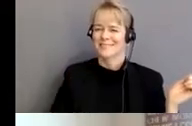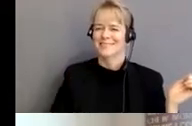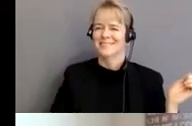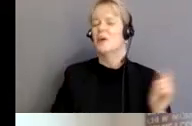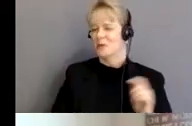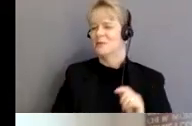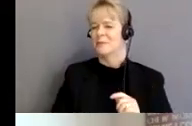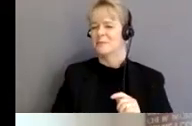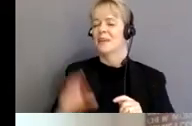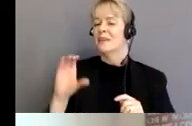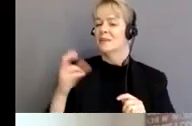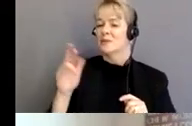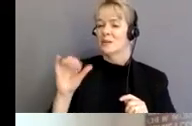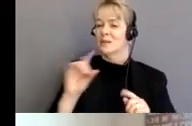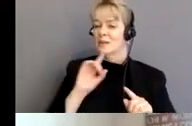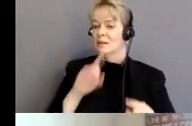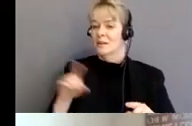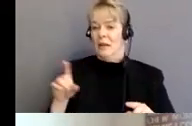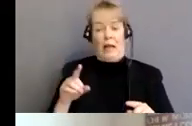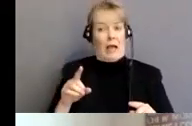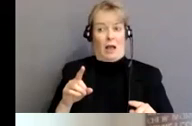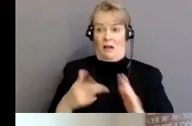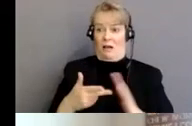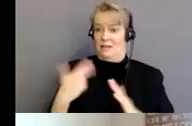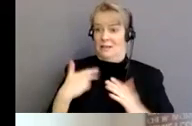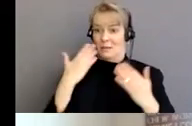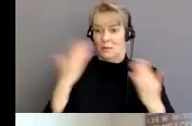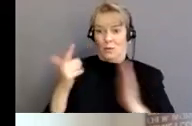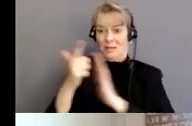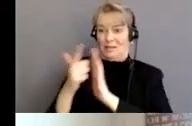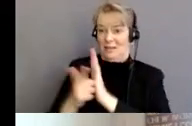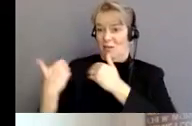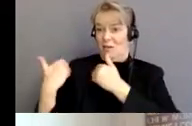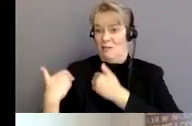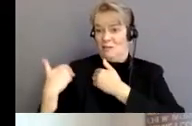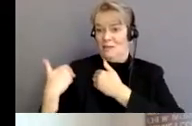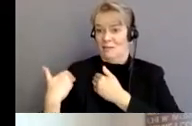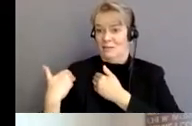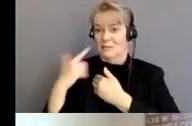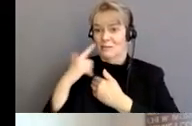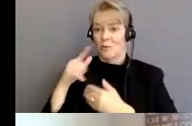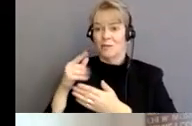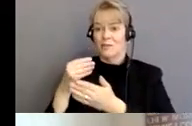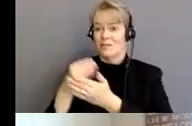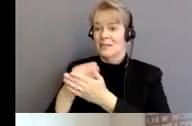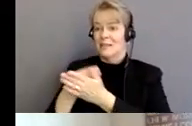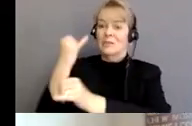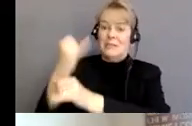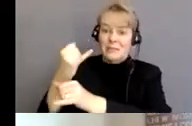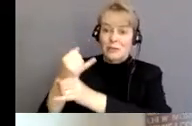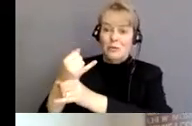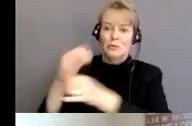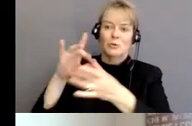You know what? I really don't know what legal obligations the financial institution would have.